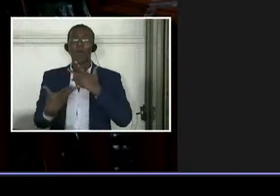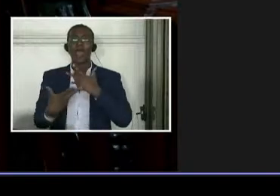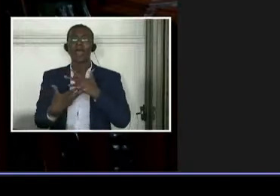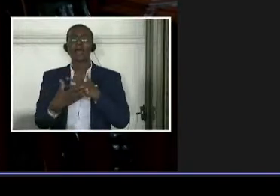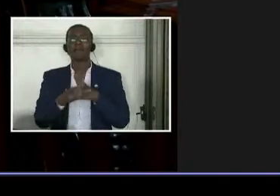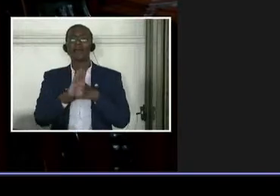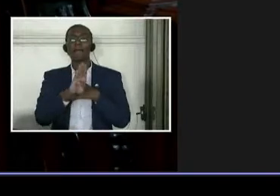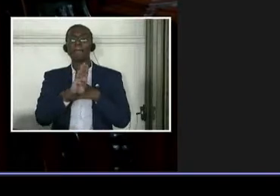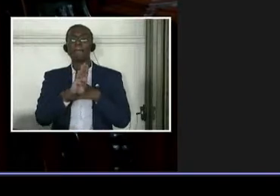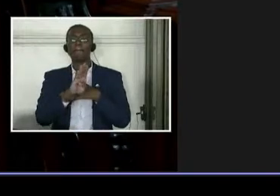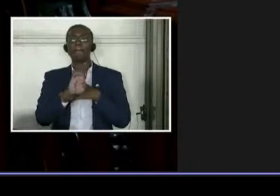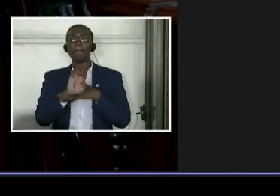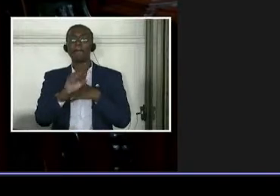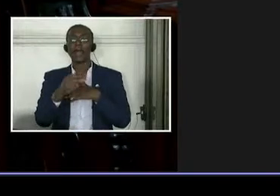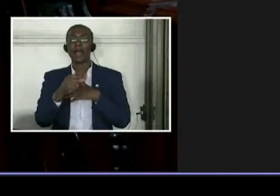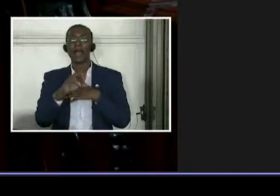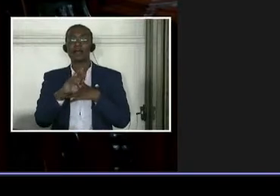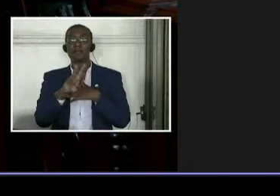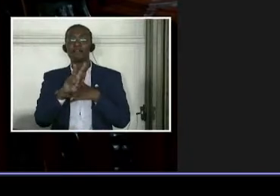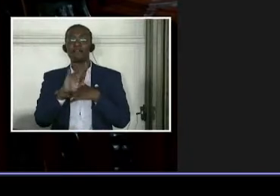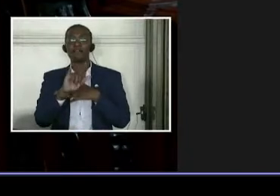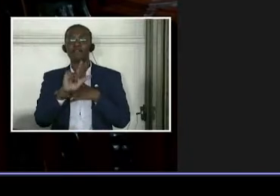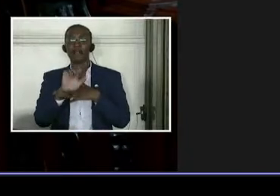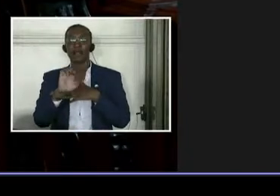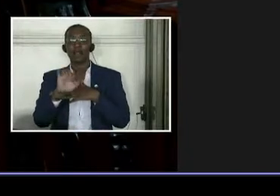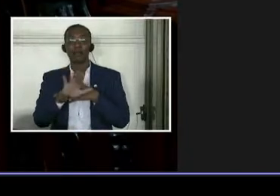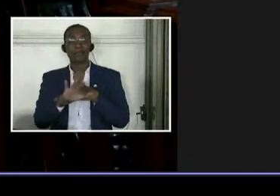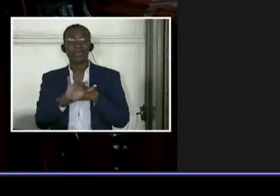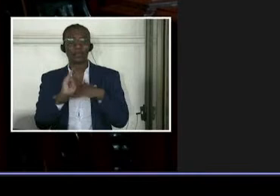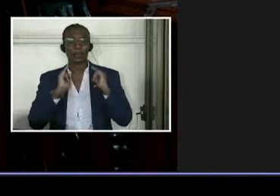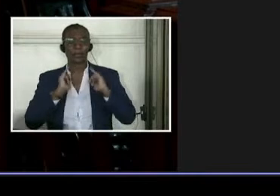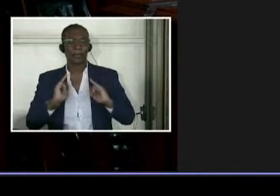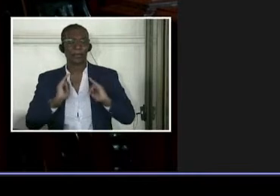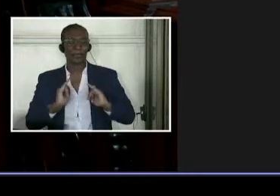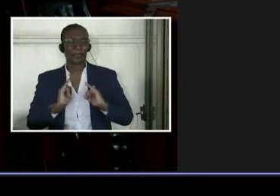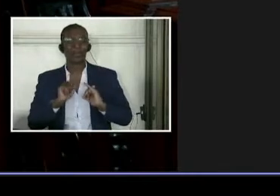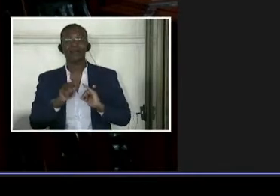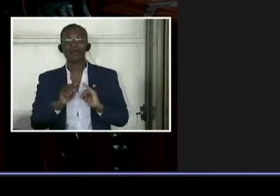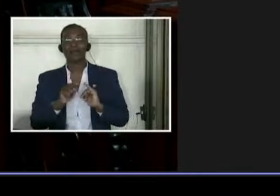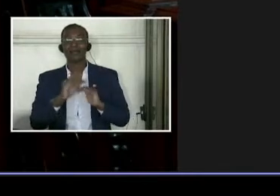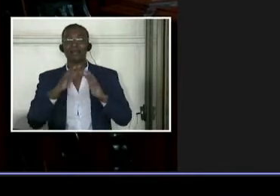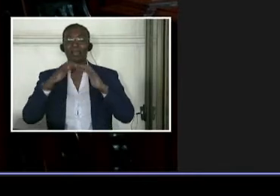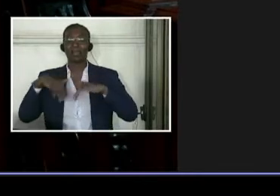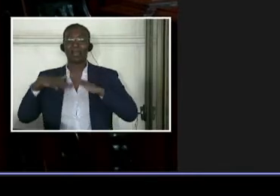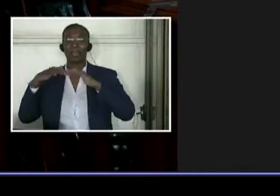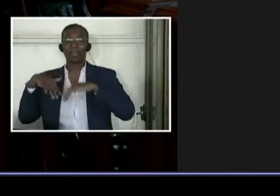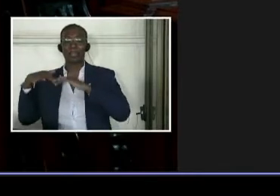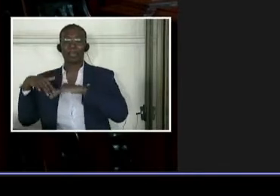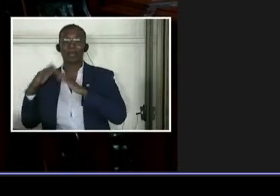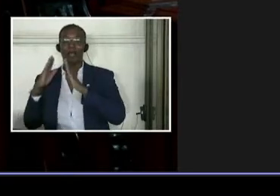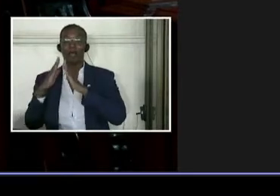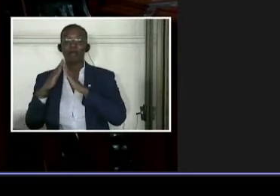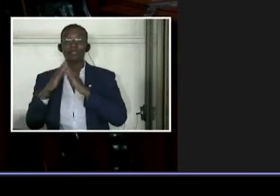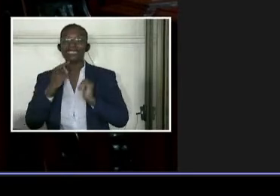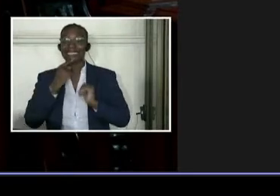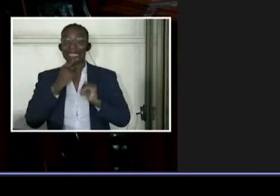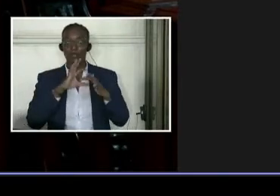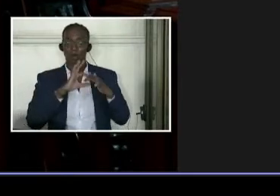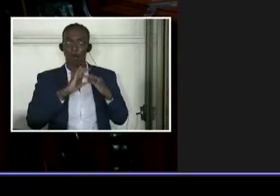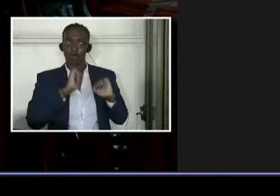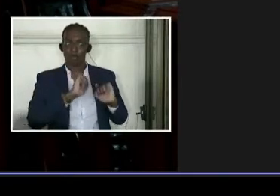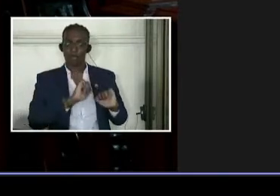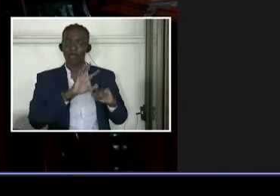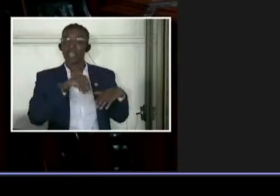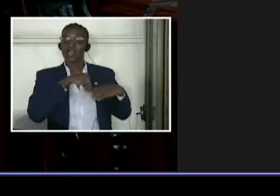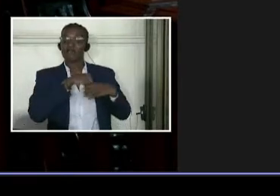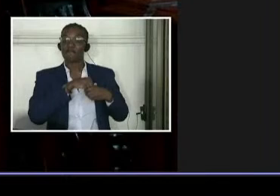Okatamba Local Municipality. Her mobility around her dilapidated and falling structure, which she called home,